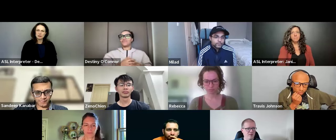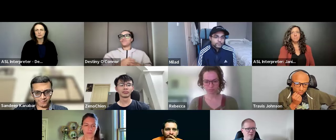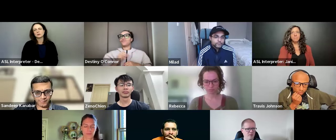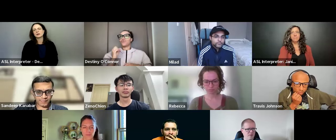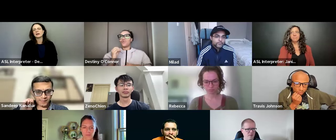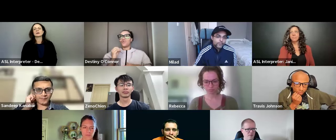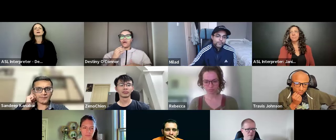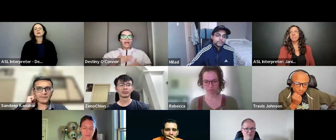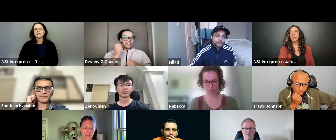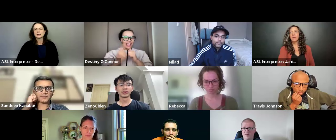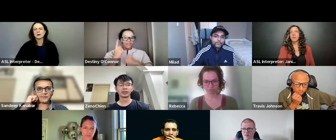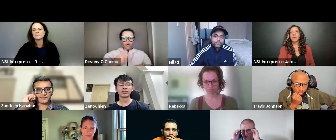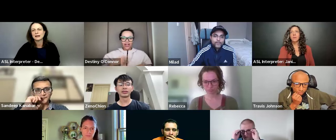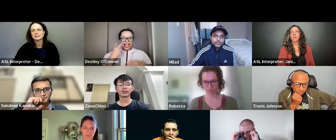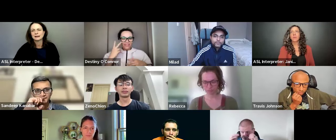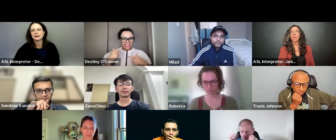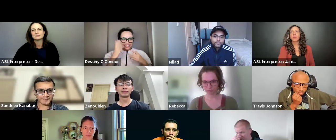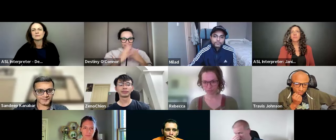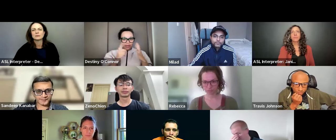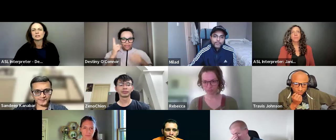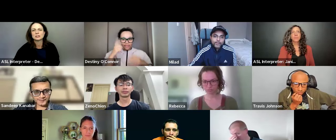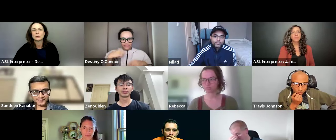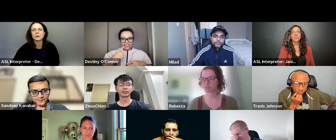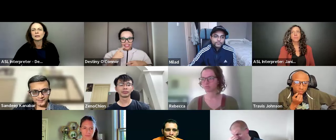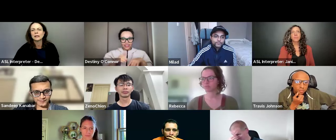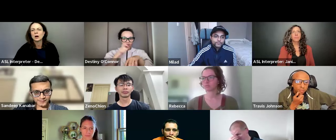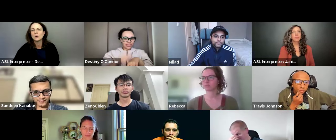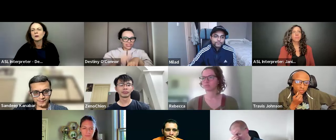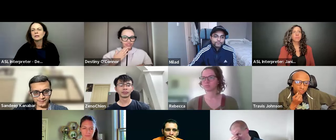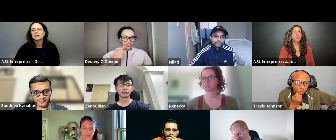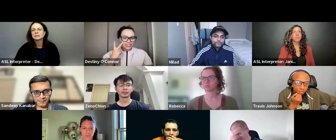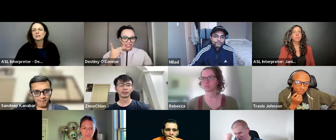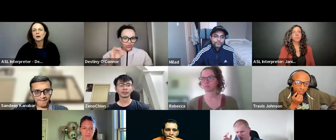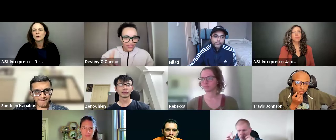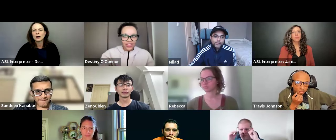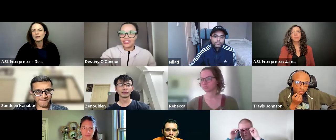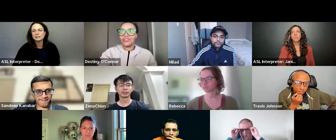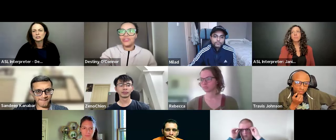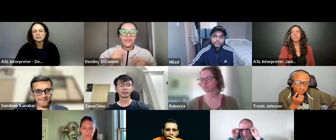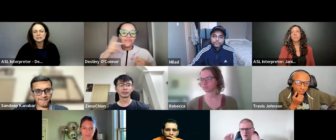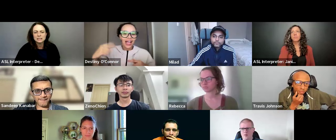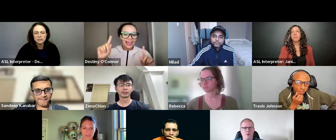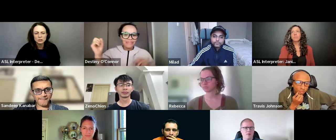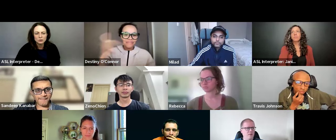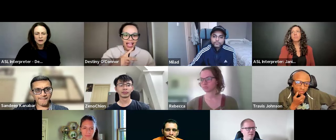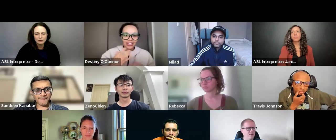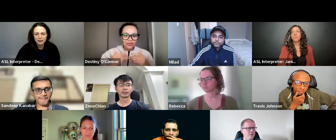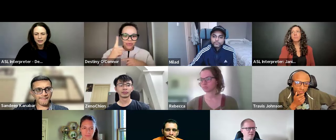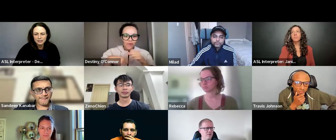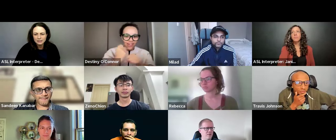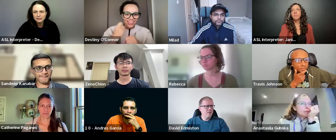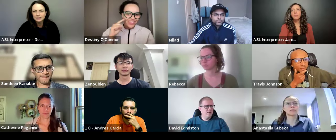to be respectful of one another and all of that information that we already know. So it's good to see